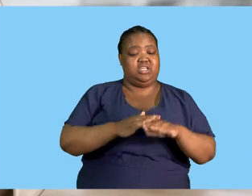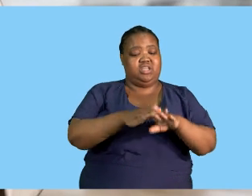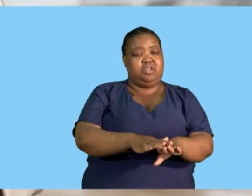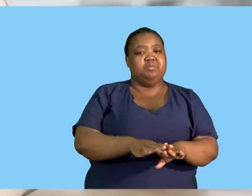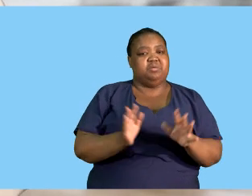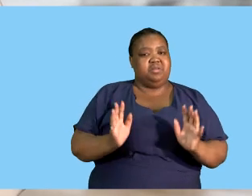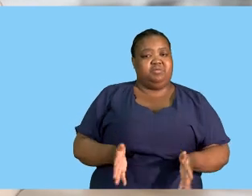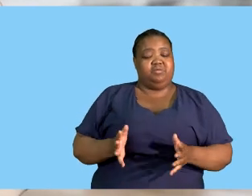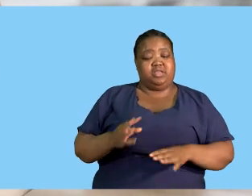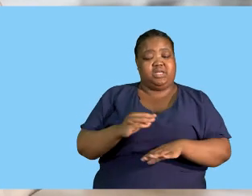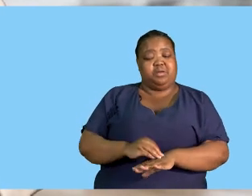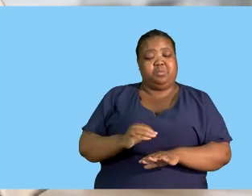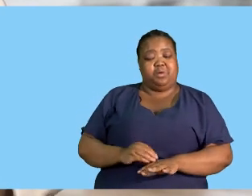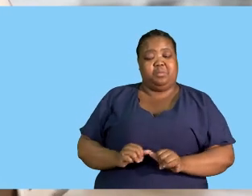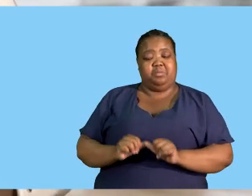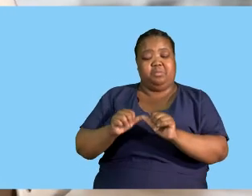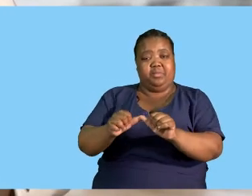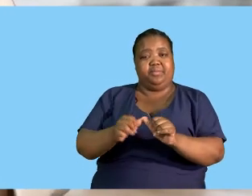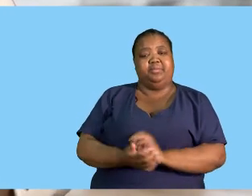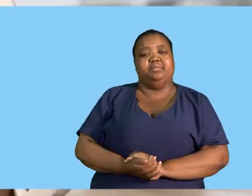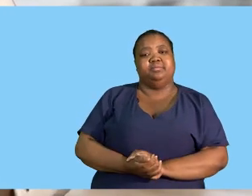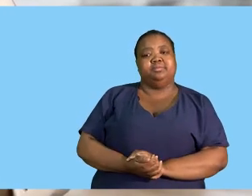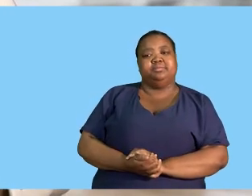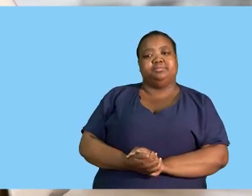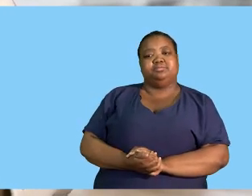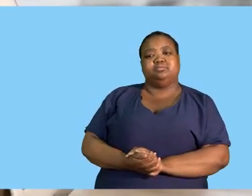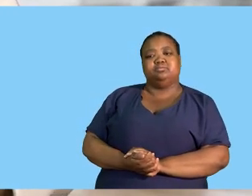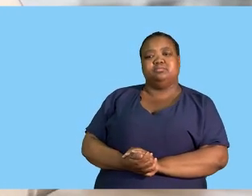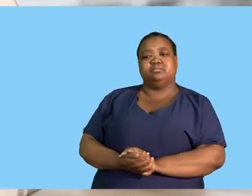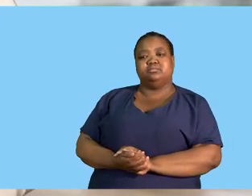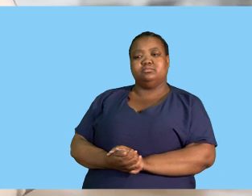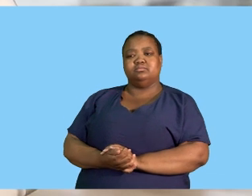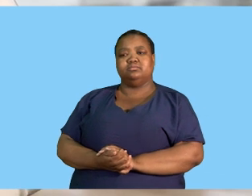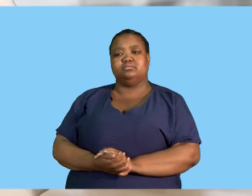our strategy. Right, let's move on.